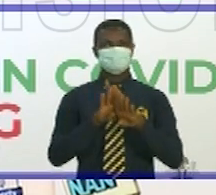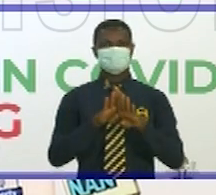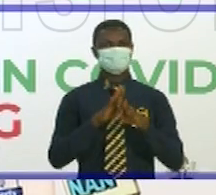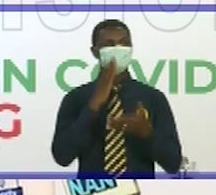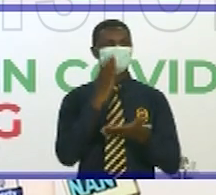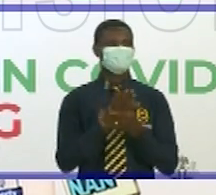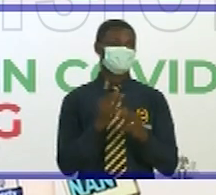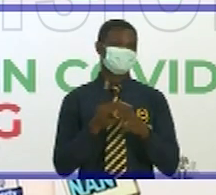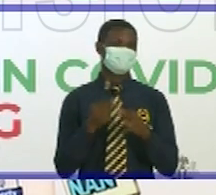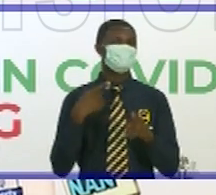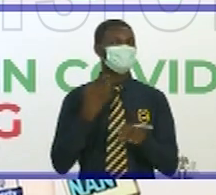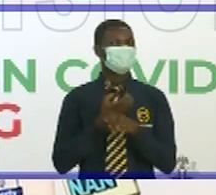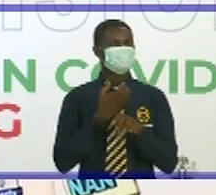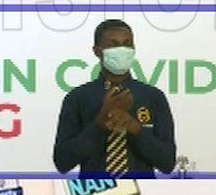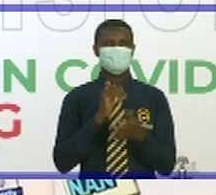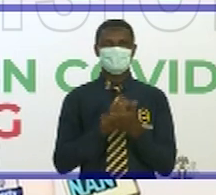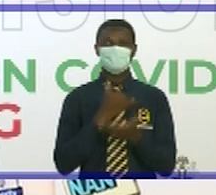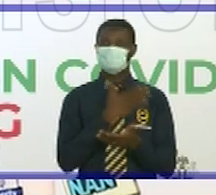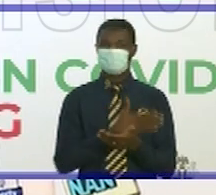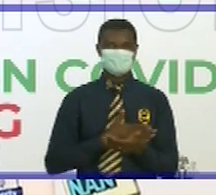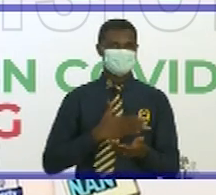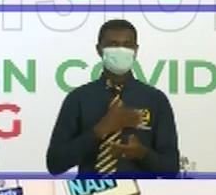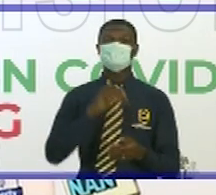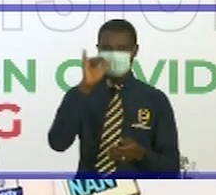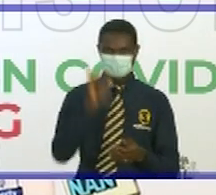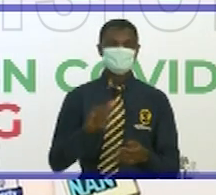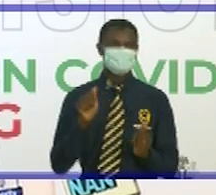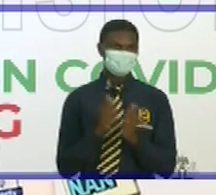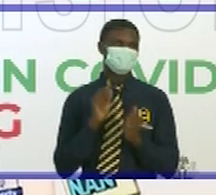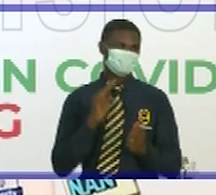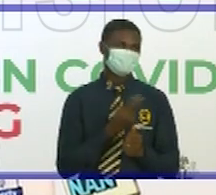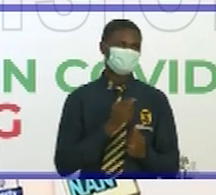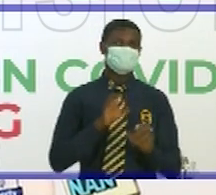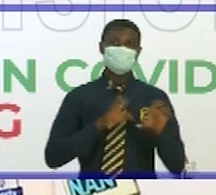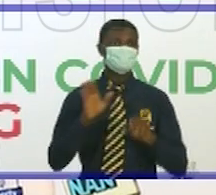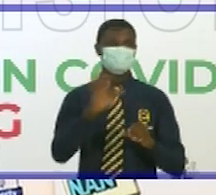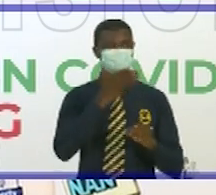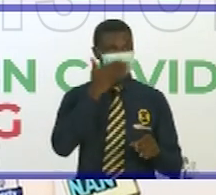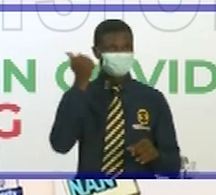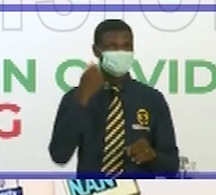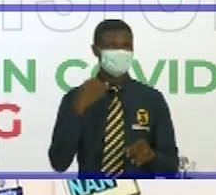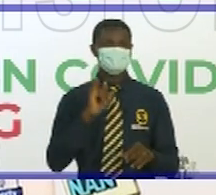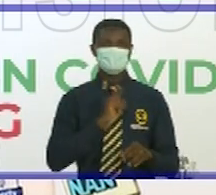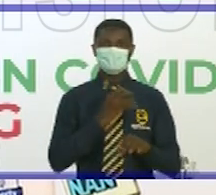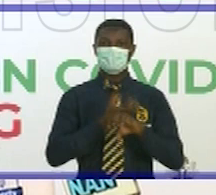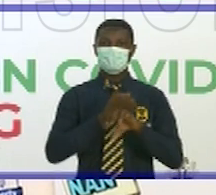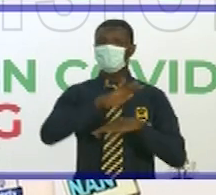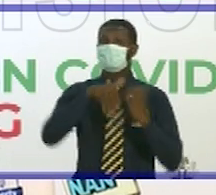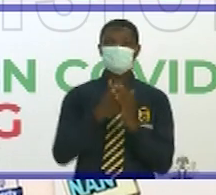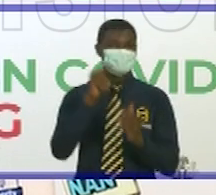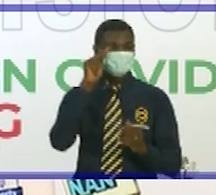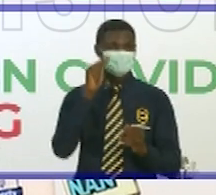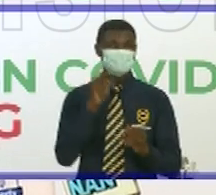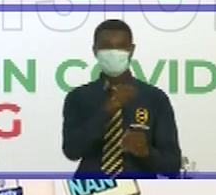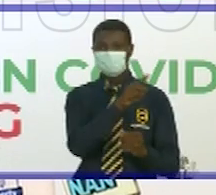Just to appeal that stick in there and do the best that you can do. My appeal to Nigerians is that as we prepare for